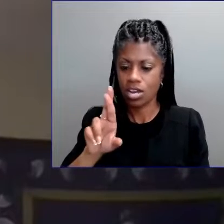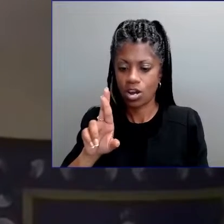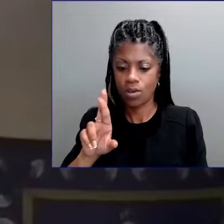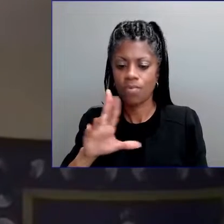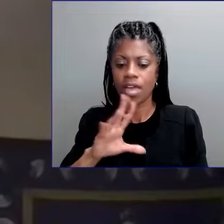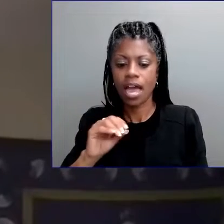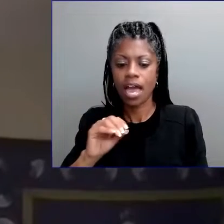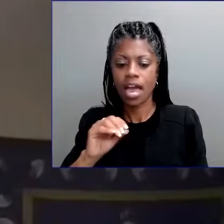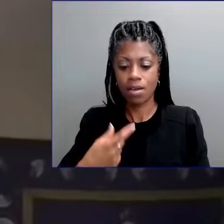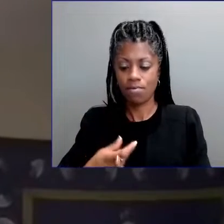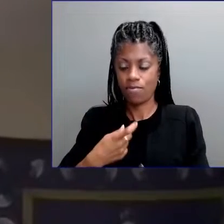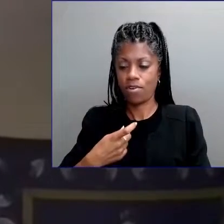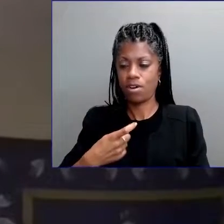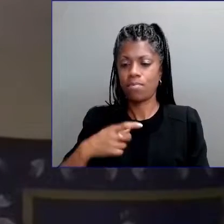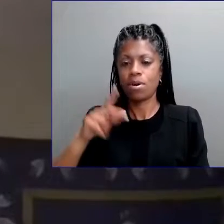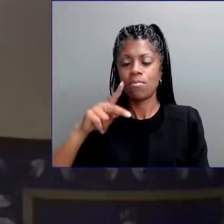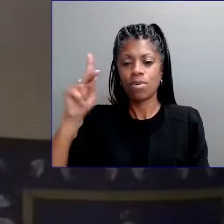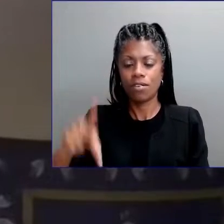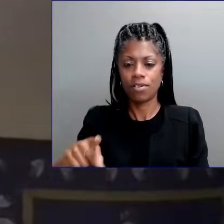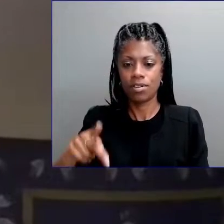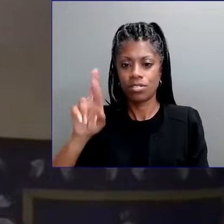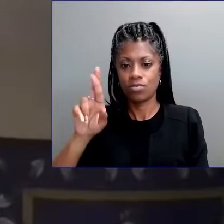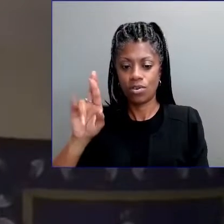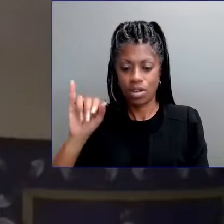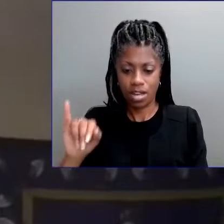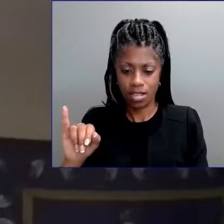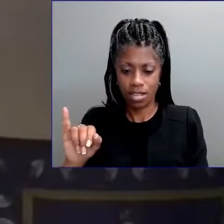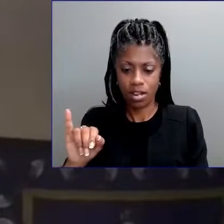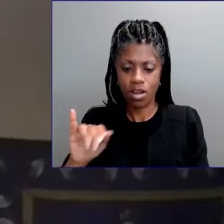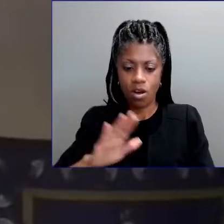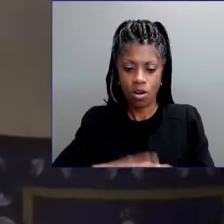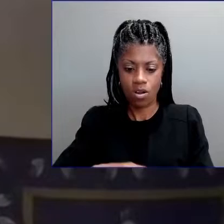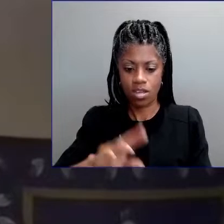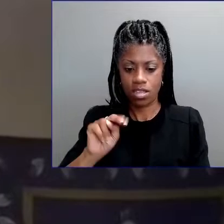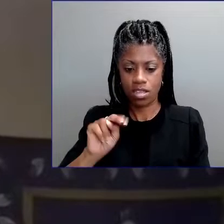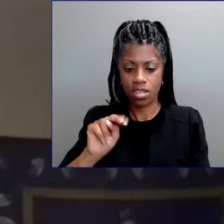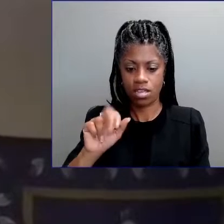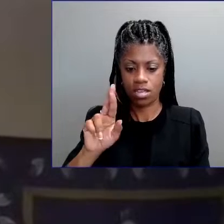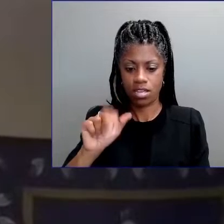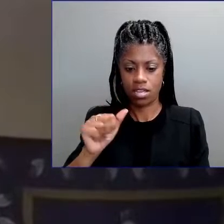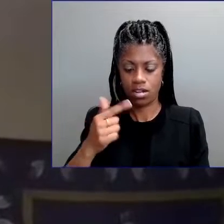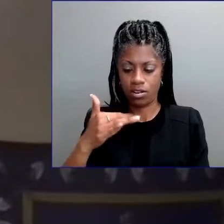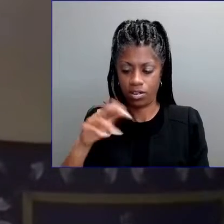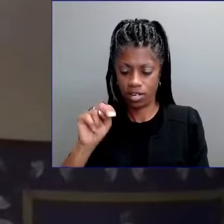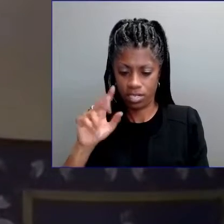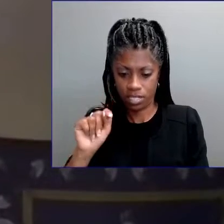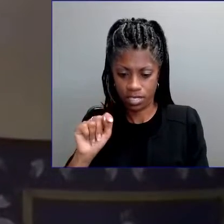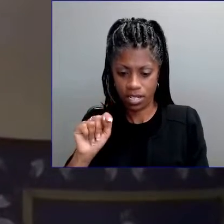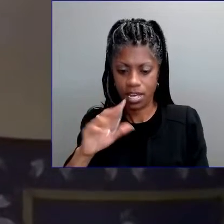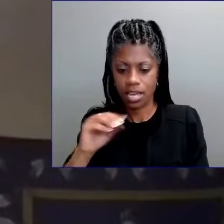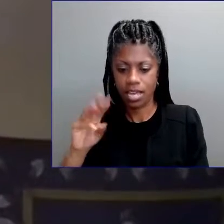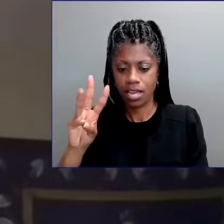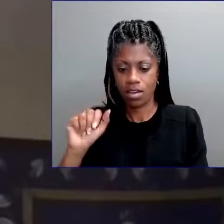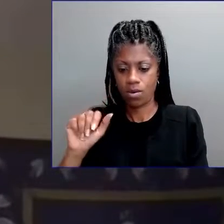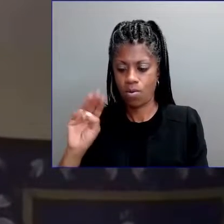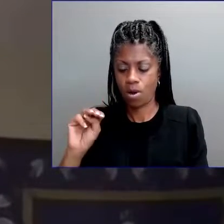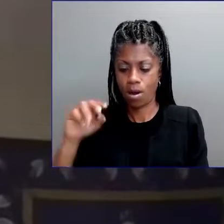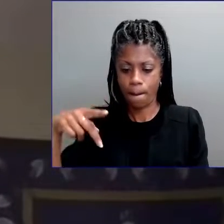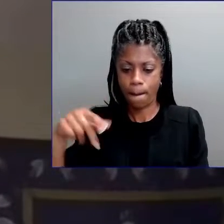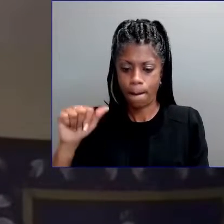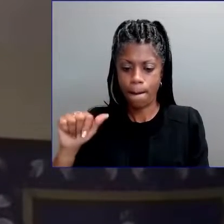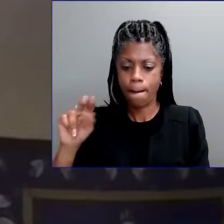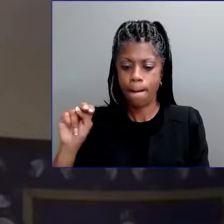unceded Providence, Rhode Island. I am a white, queer, and non-binary, disabled and